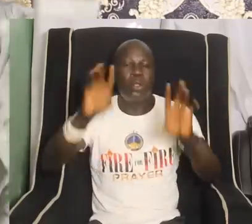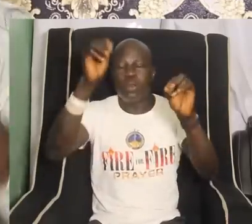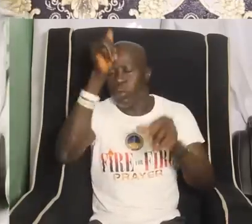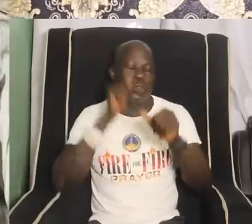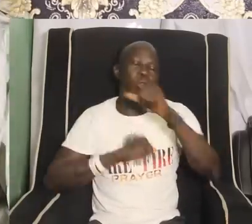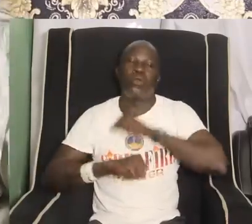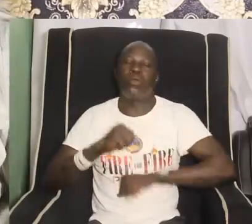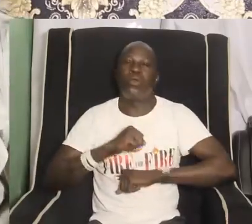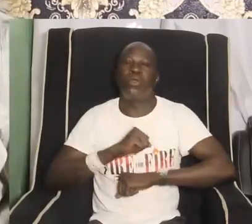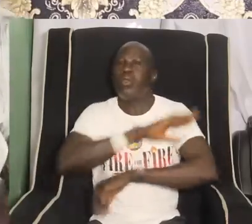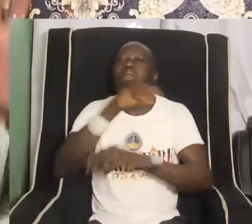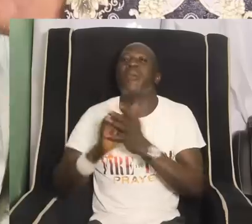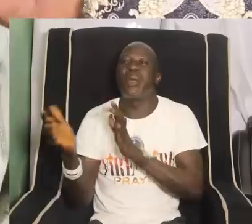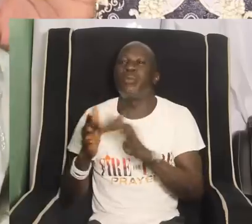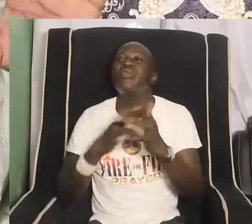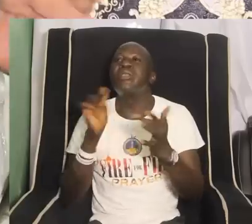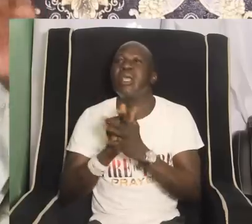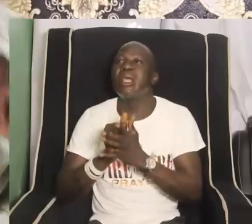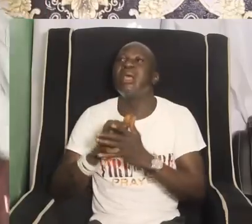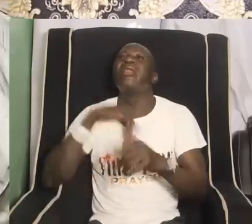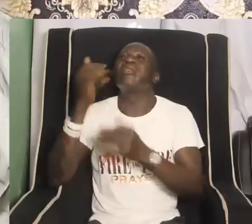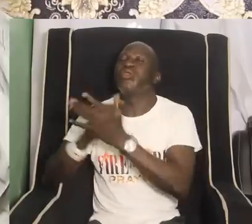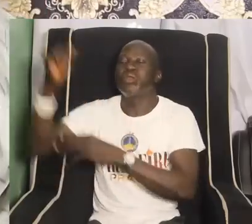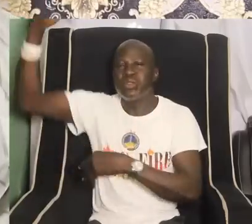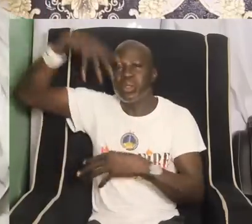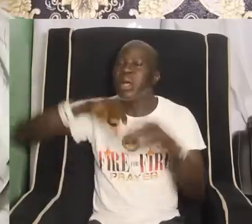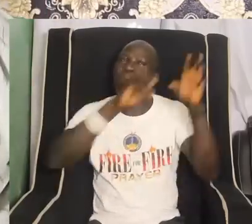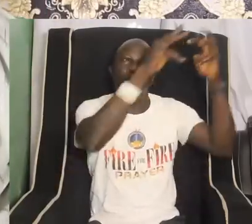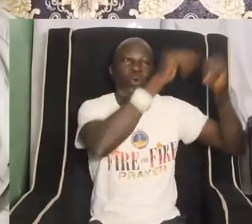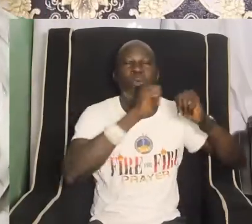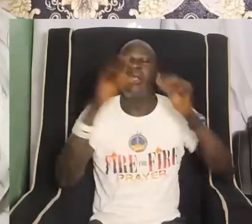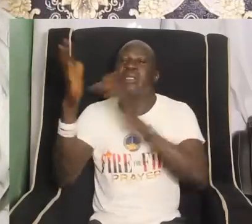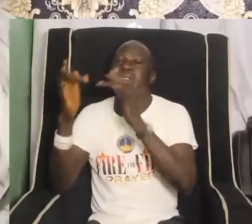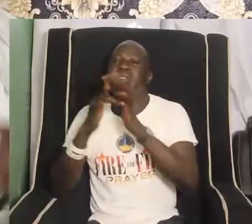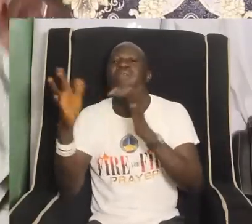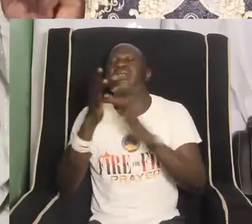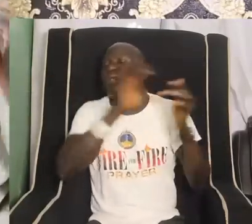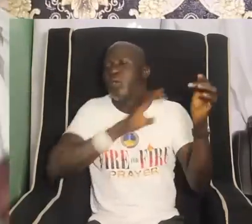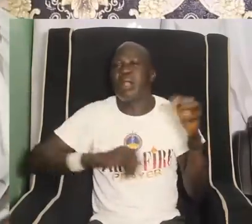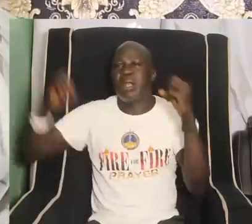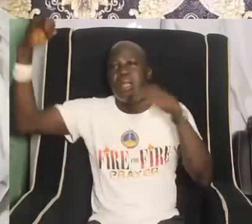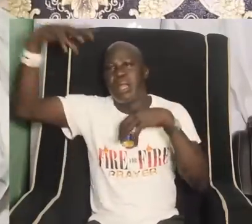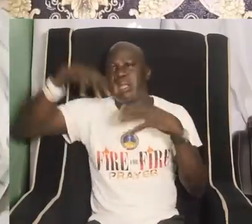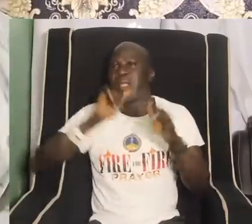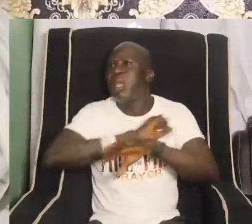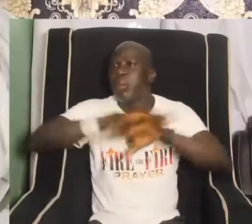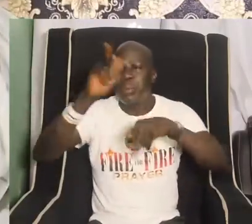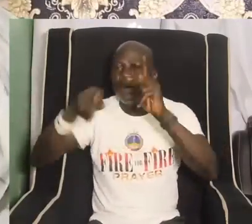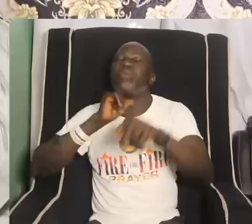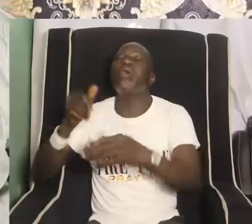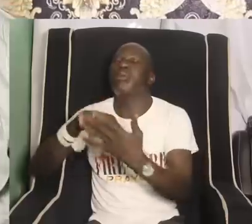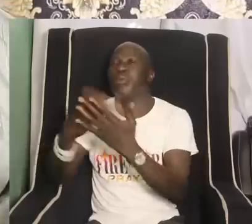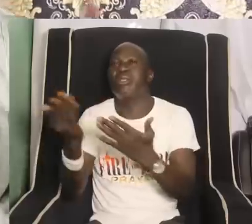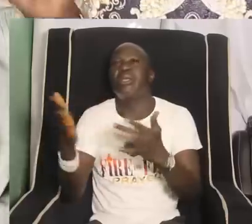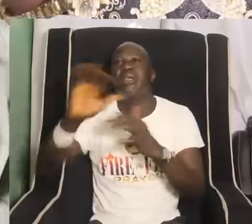I will not miss you. Where is the symbol of faith? I sanctify it. In the name of the Father, Son, and Holy Spirit.